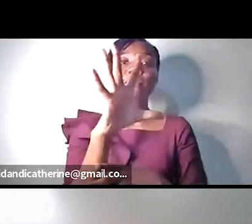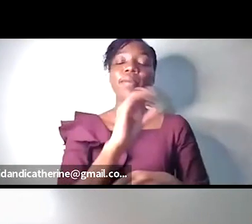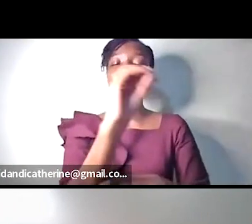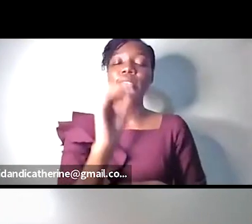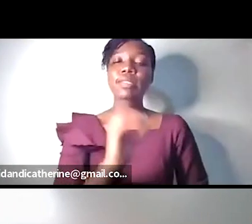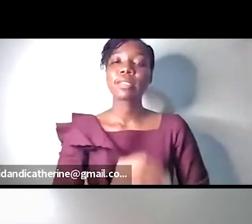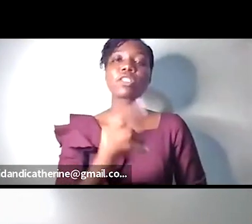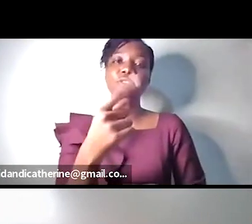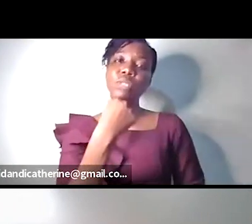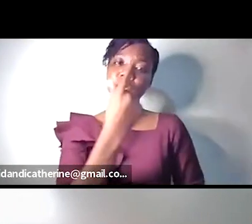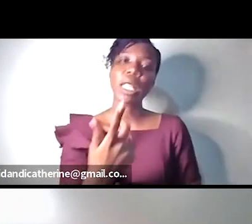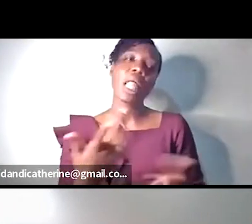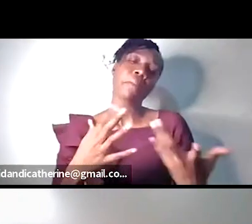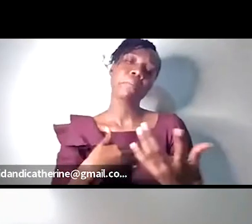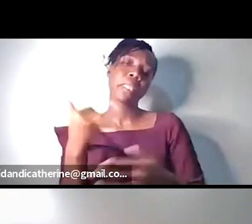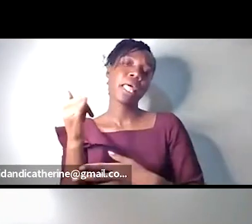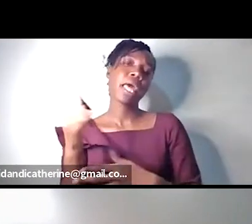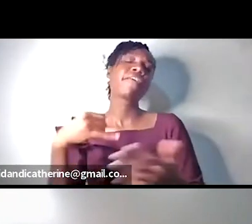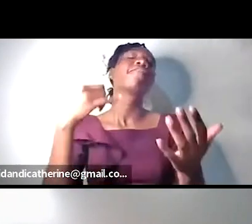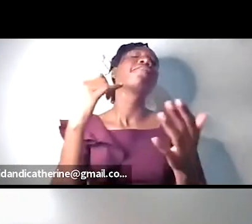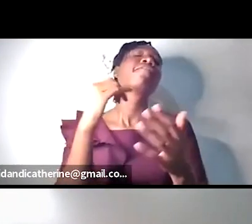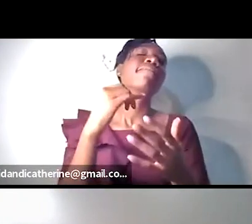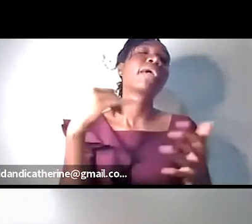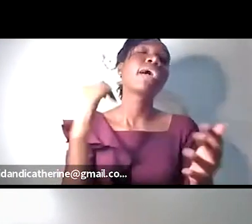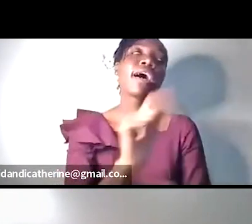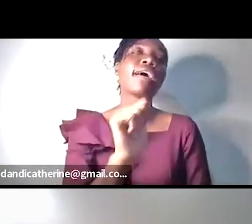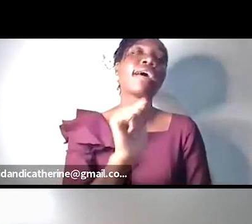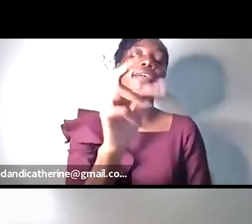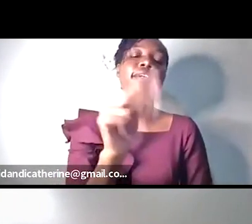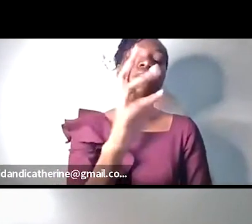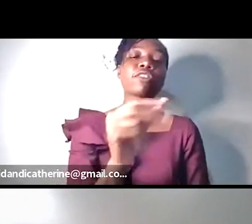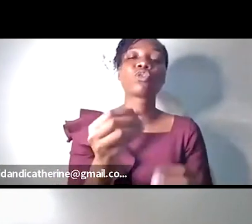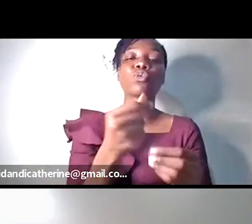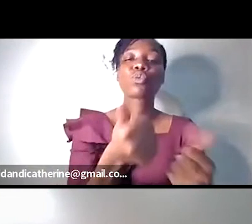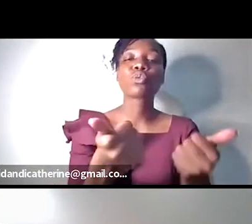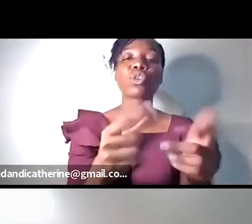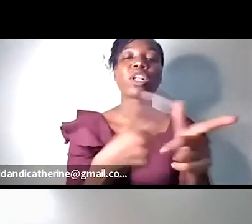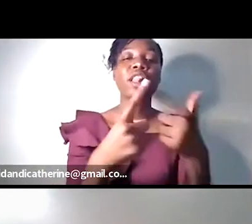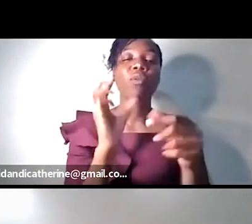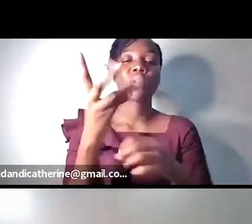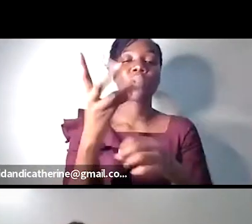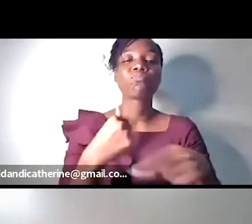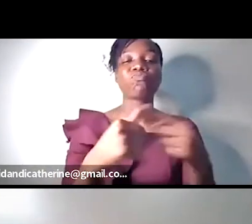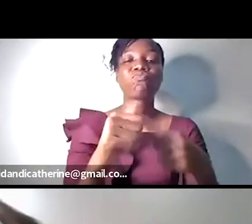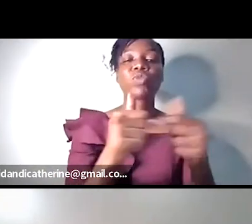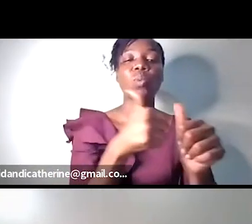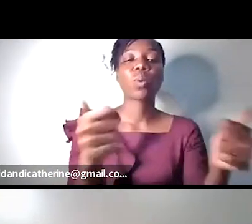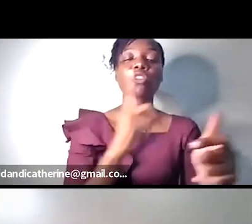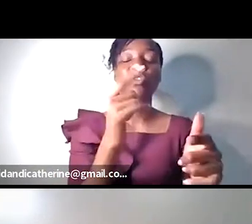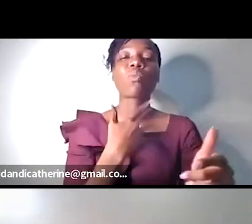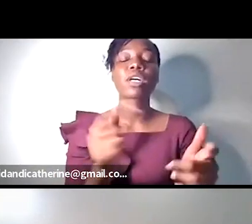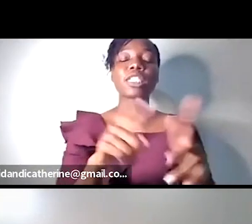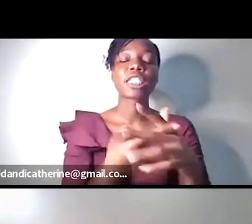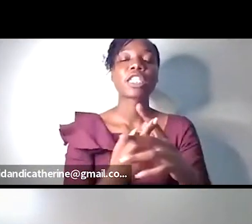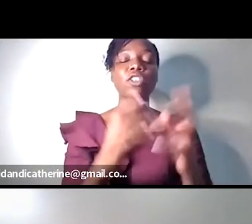Get It Right to the Tara Solutions and you'll be good to go. Thank you very much for that, Alpha. Now, allow us to start off this conversation and remind our audience, if you